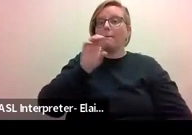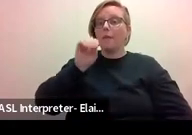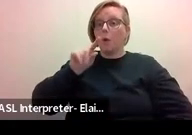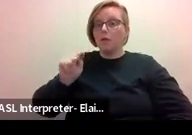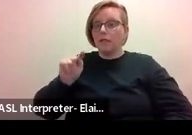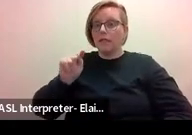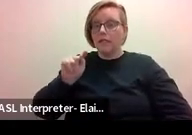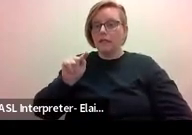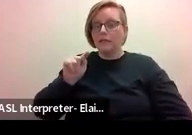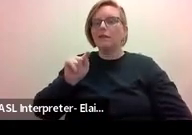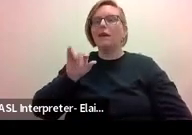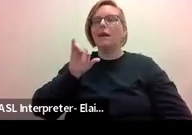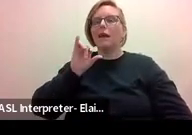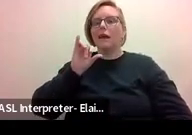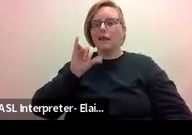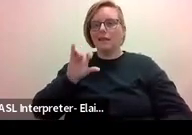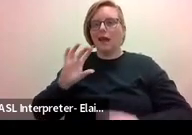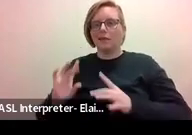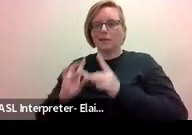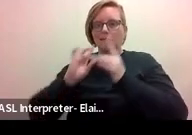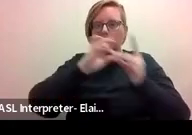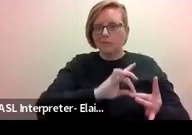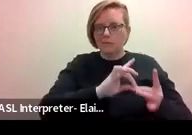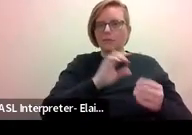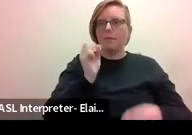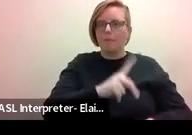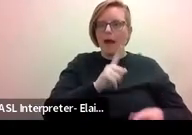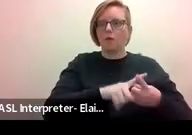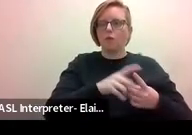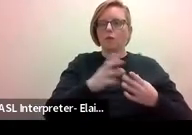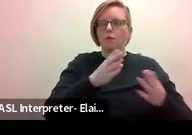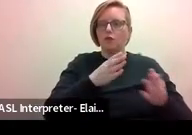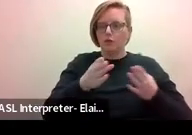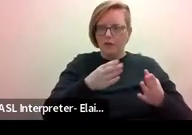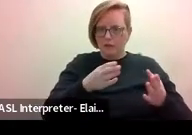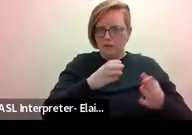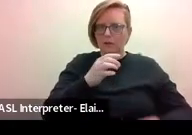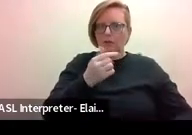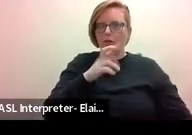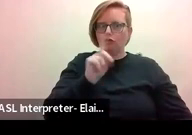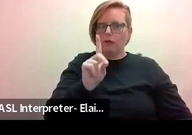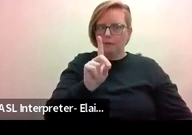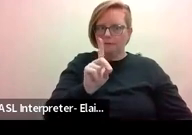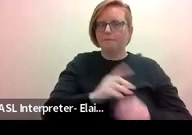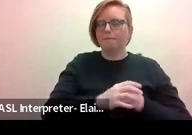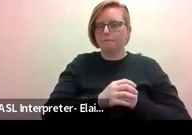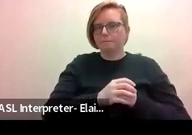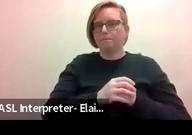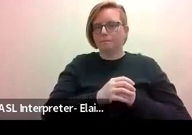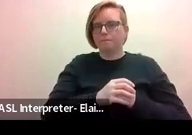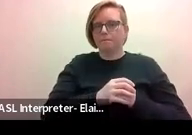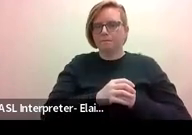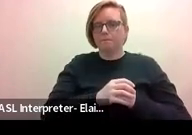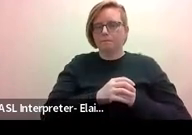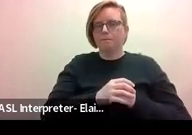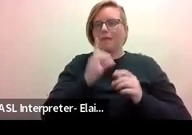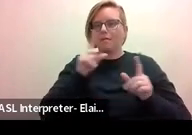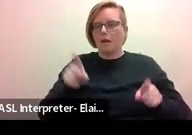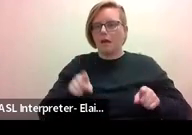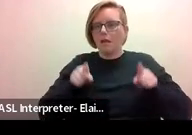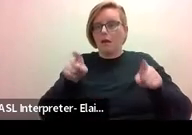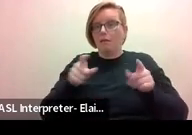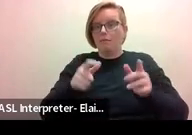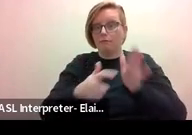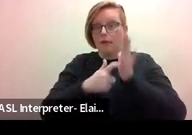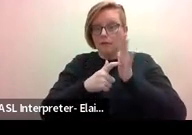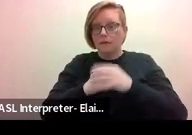that occupational therapy consultation on the service grid. So they align to each other. And you can do this.